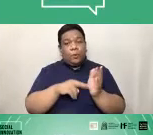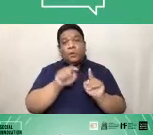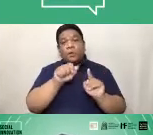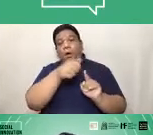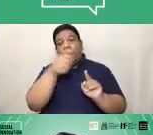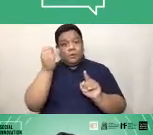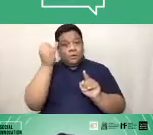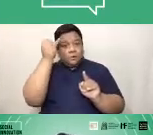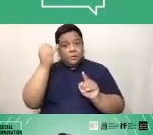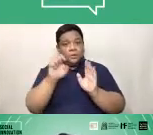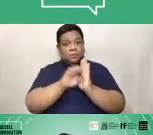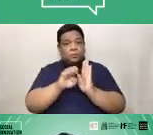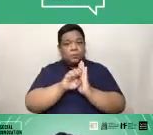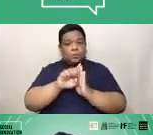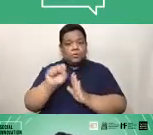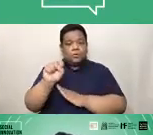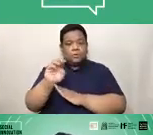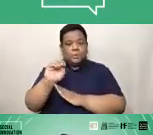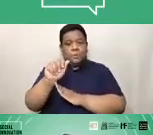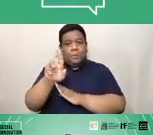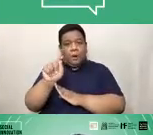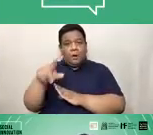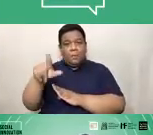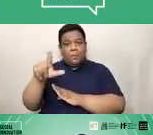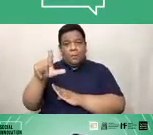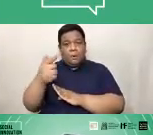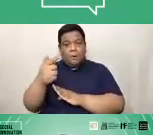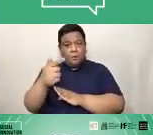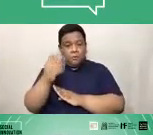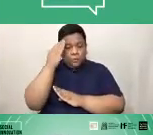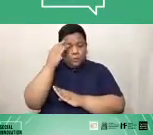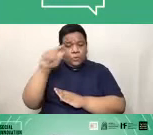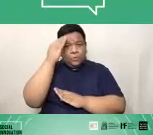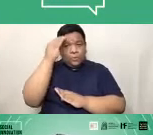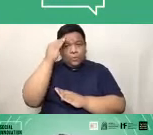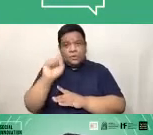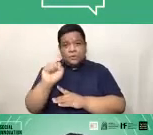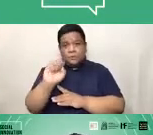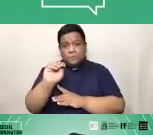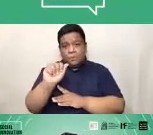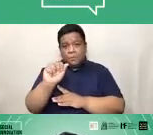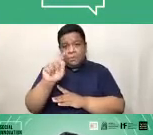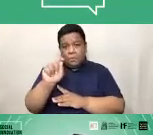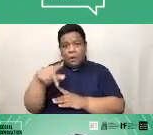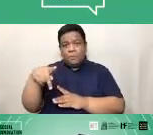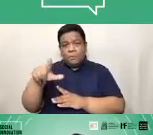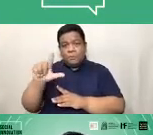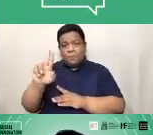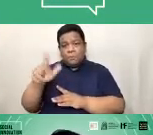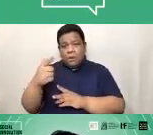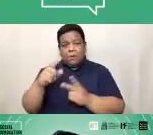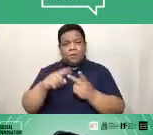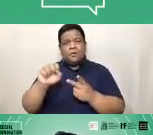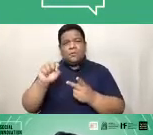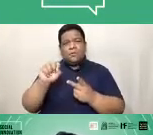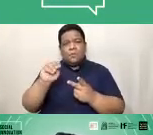example, smart plugs. Can I get a thumbs up if anyone here has ever had a smart plug, a smart light, or like a home